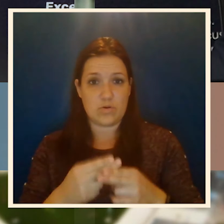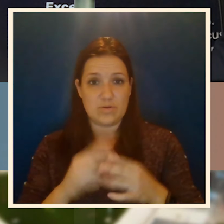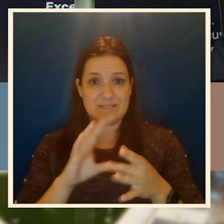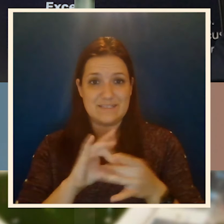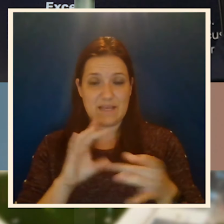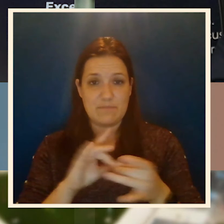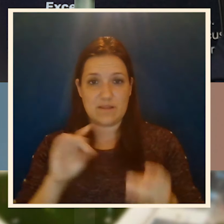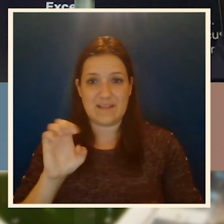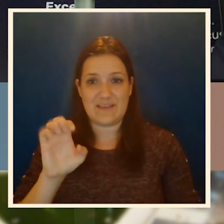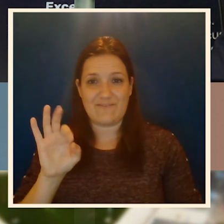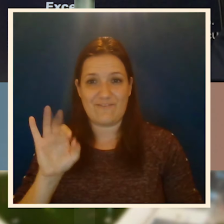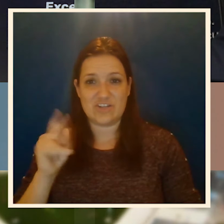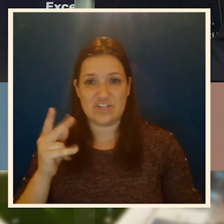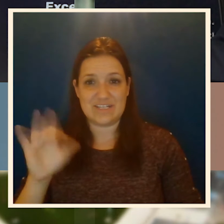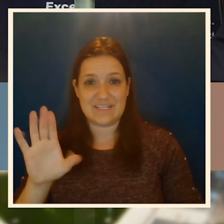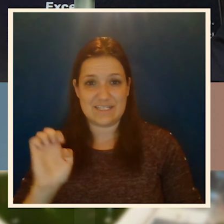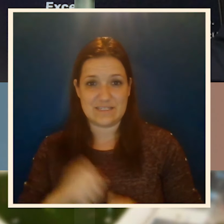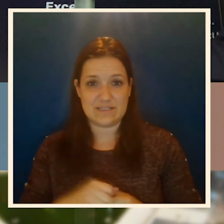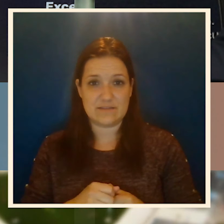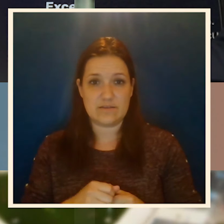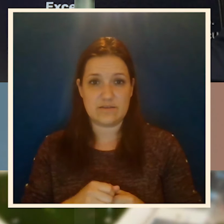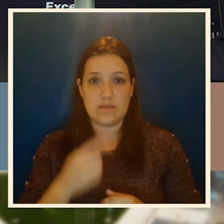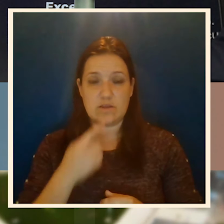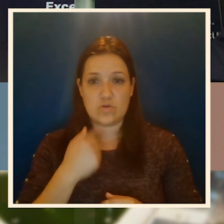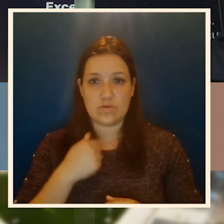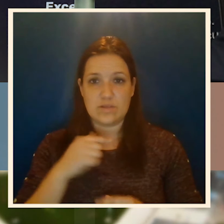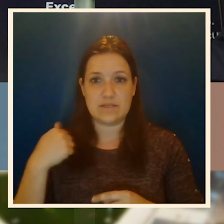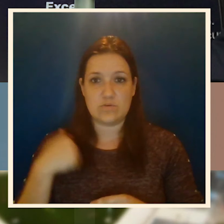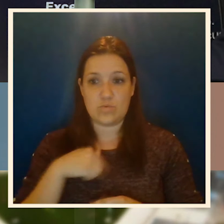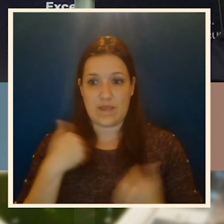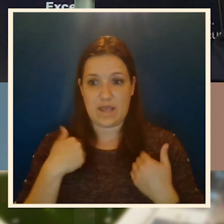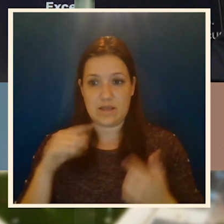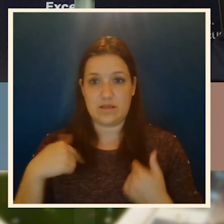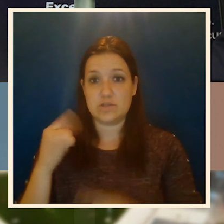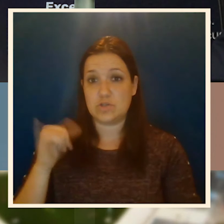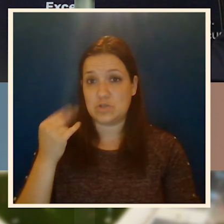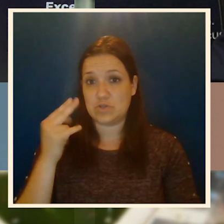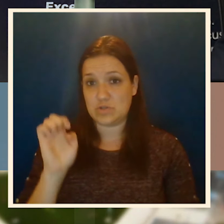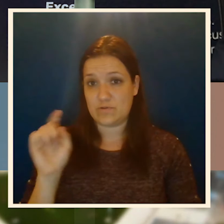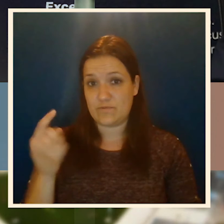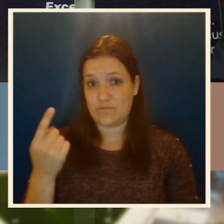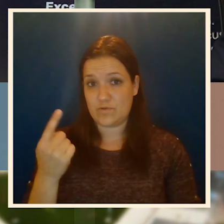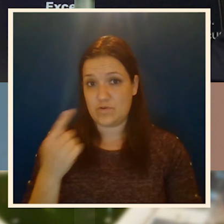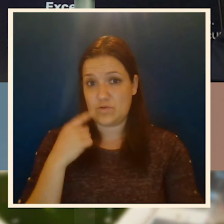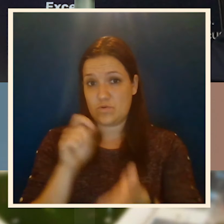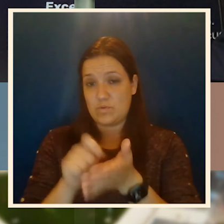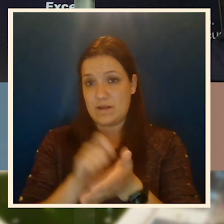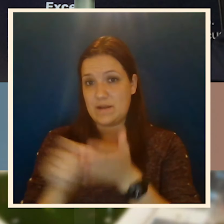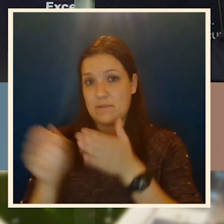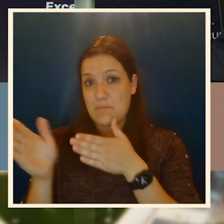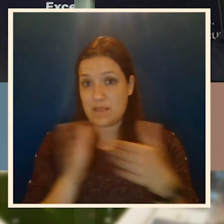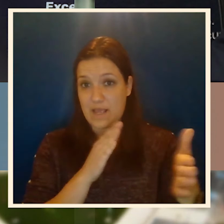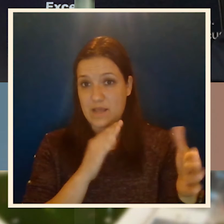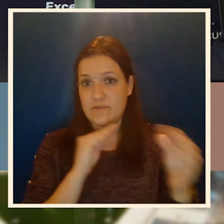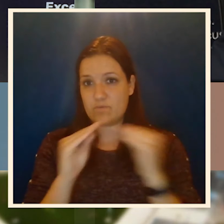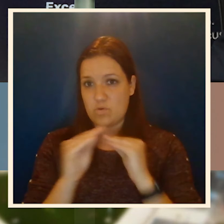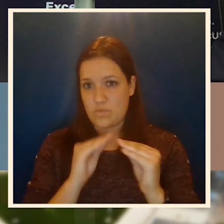of Deficiencies. We were given until June 1st to submit a written plan of